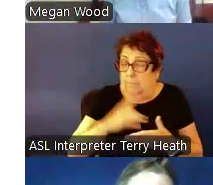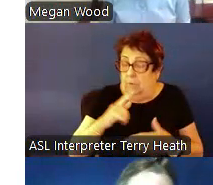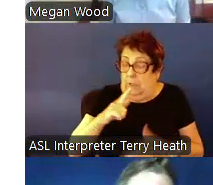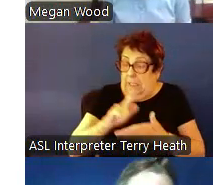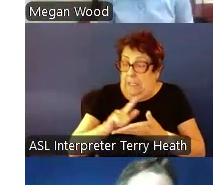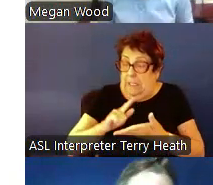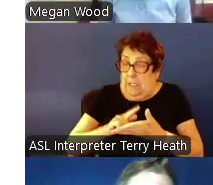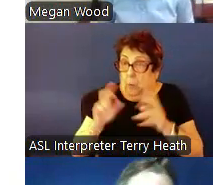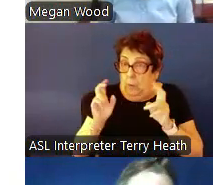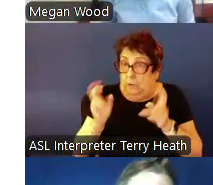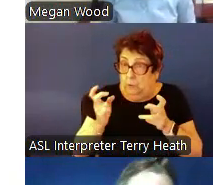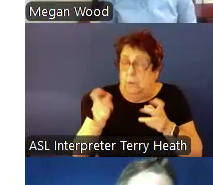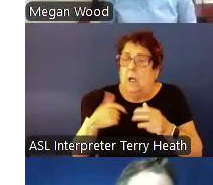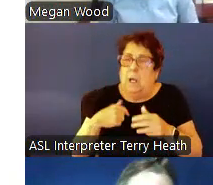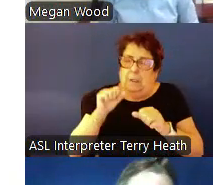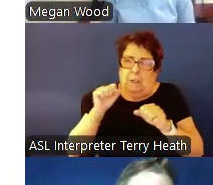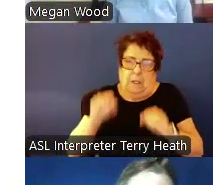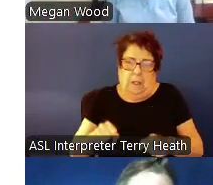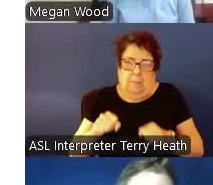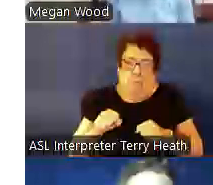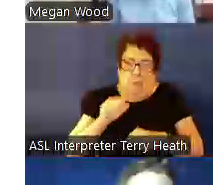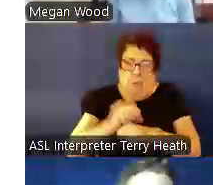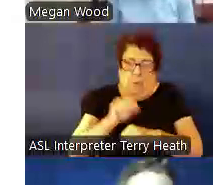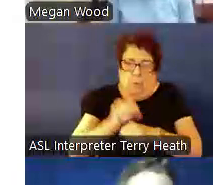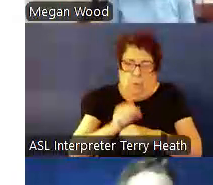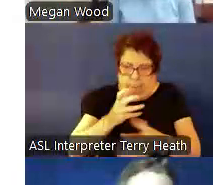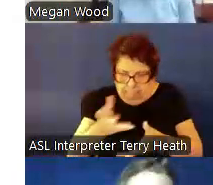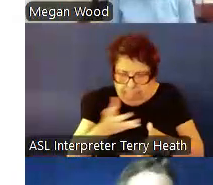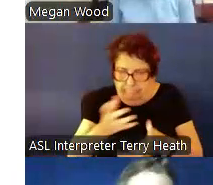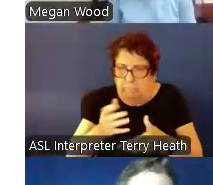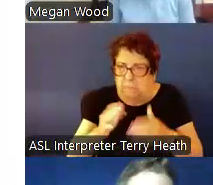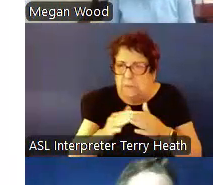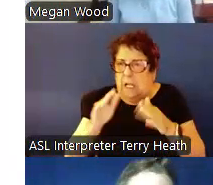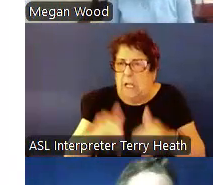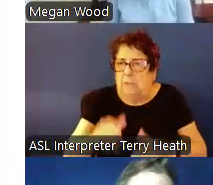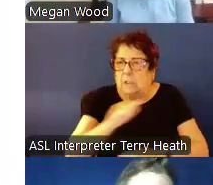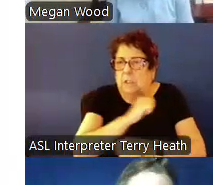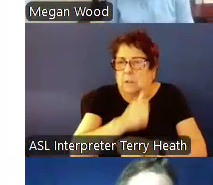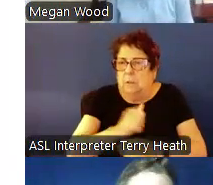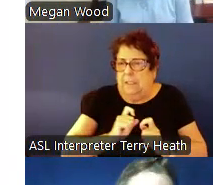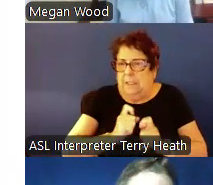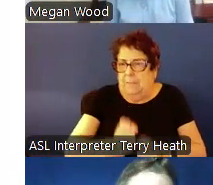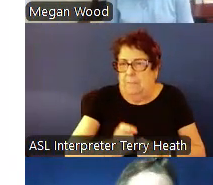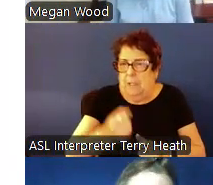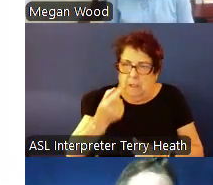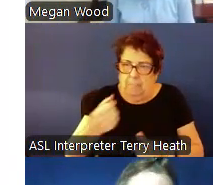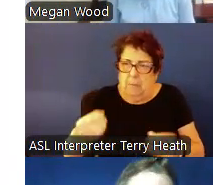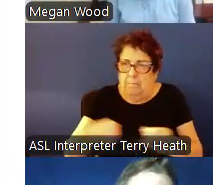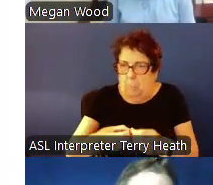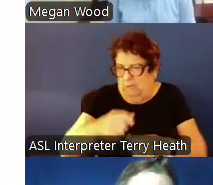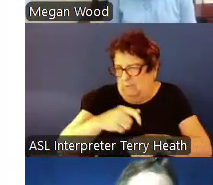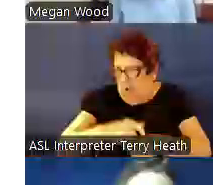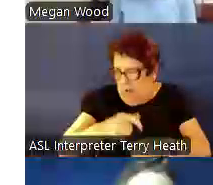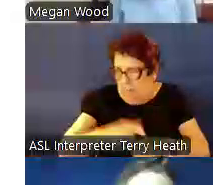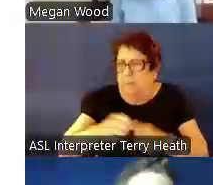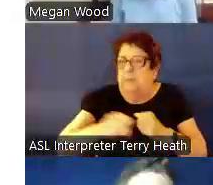I was able to work with the housing authority to give him a bit more time to catch up on his rent. They agreed to extend the notice period